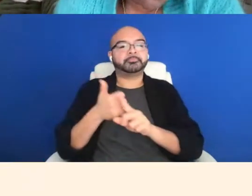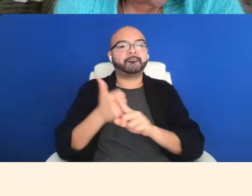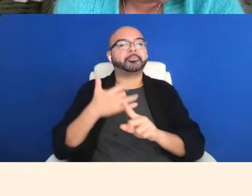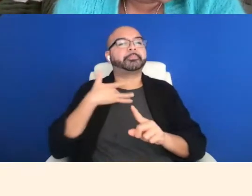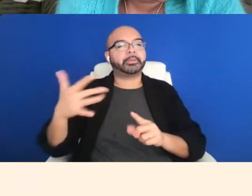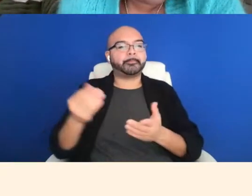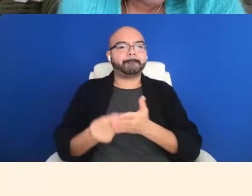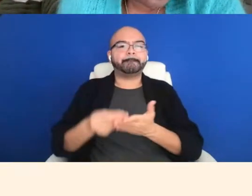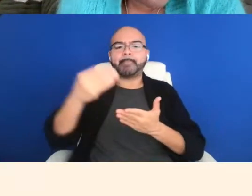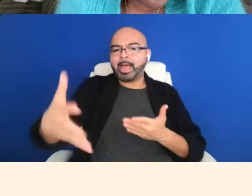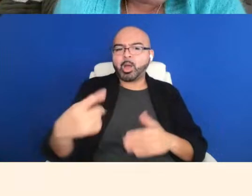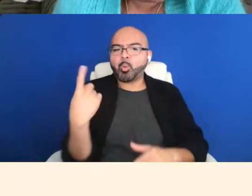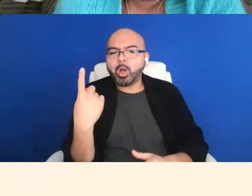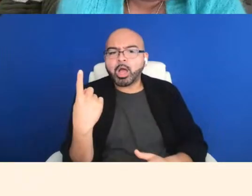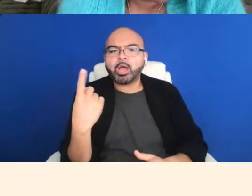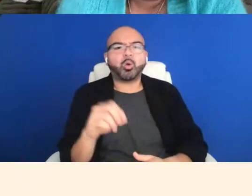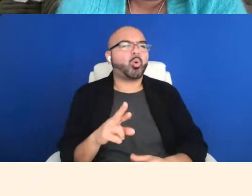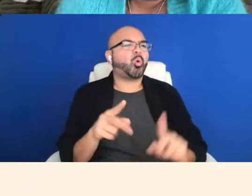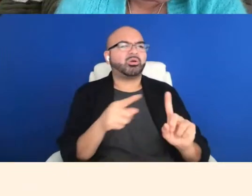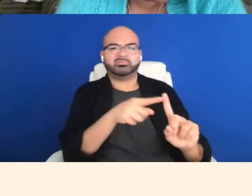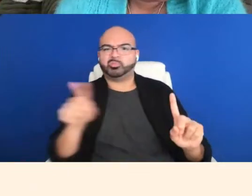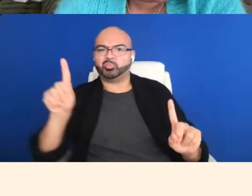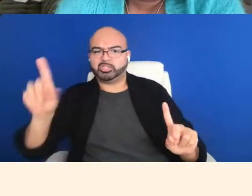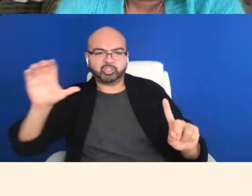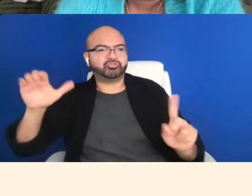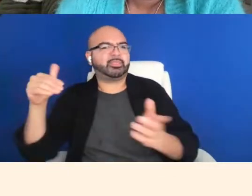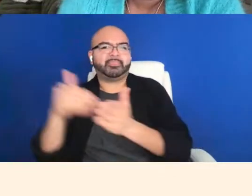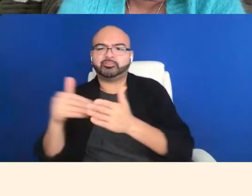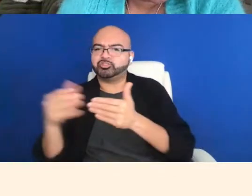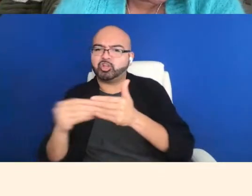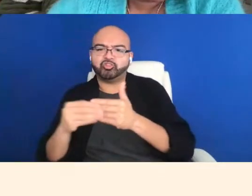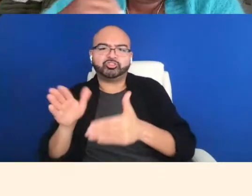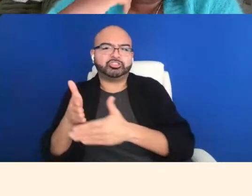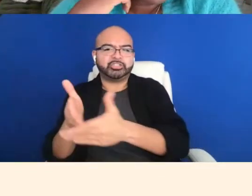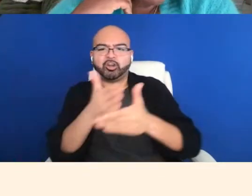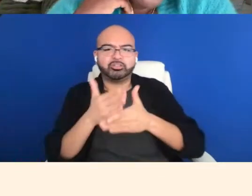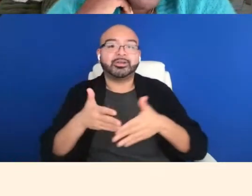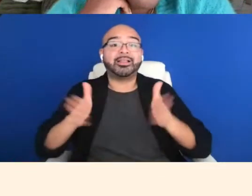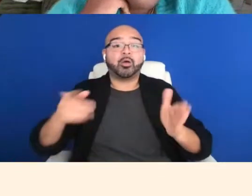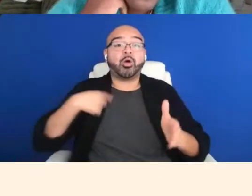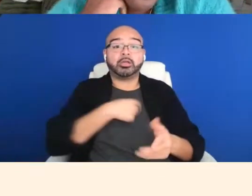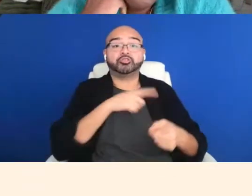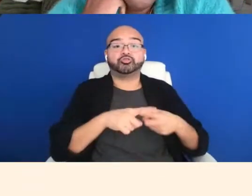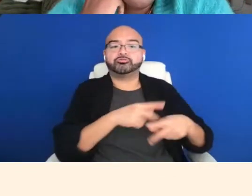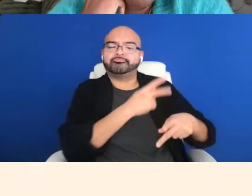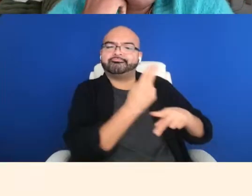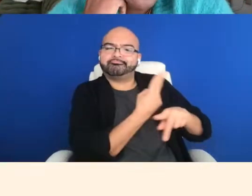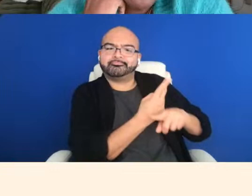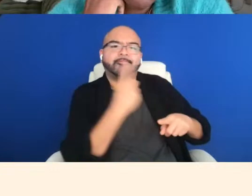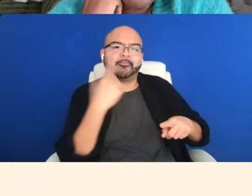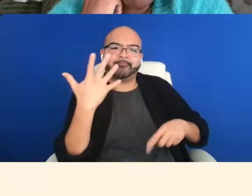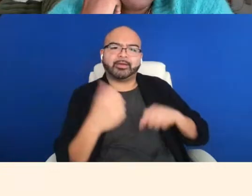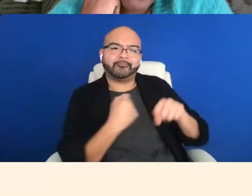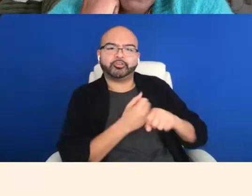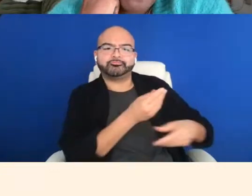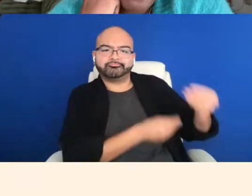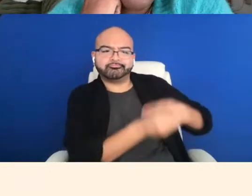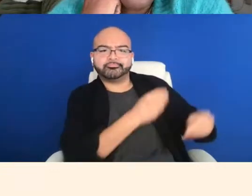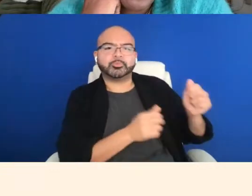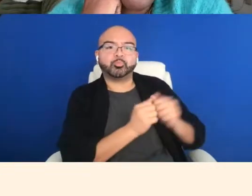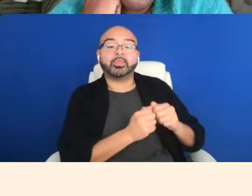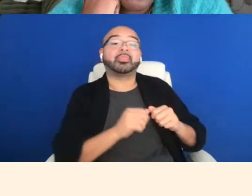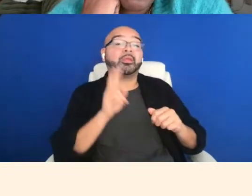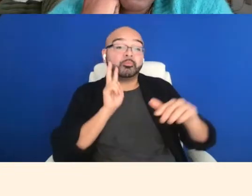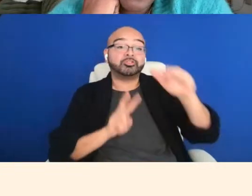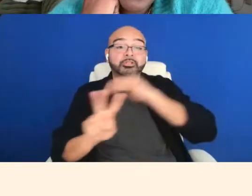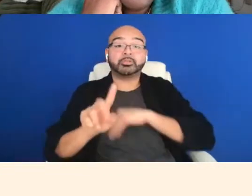$1 or $100,000 shares and allow us to hold it for 5 years with a projected